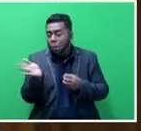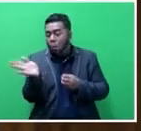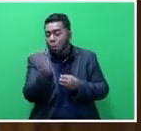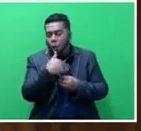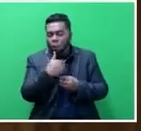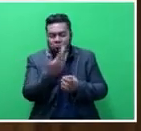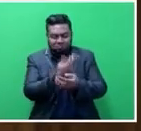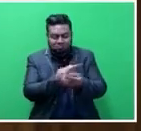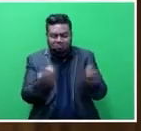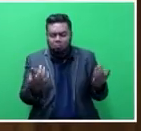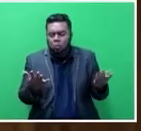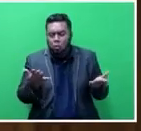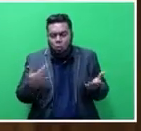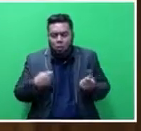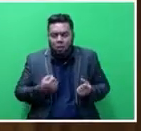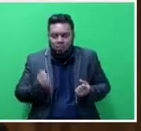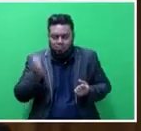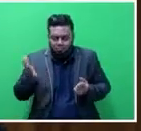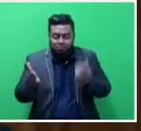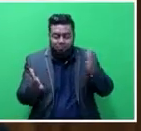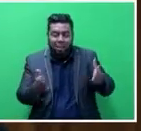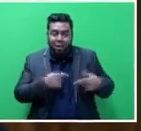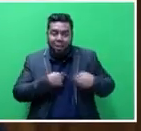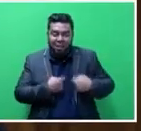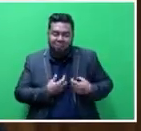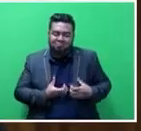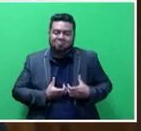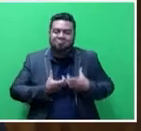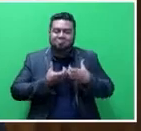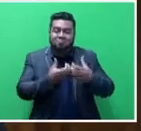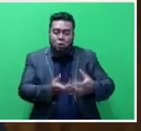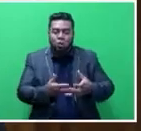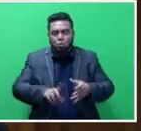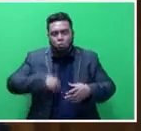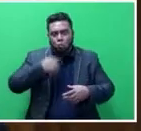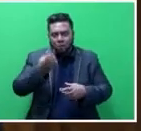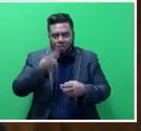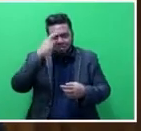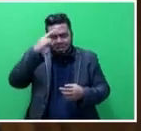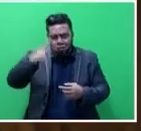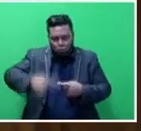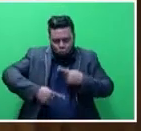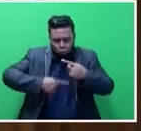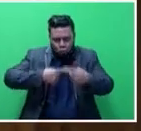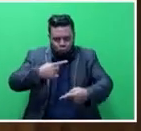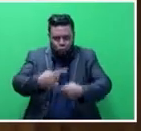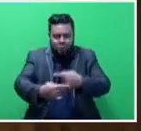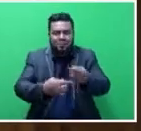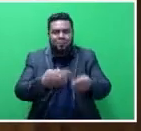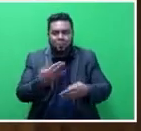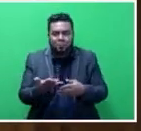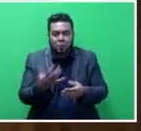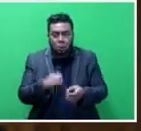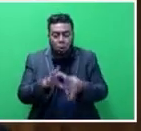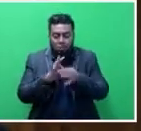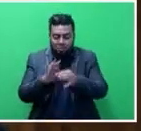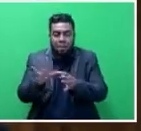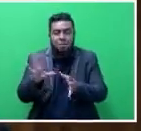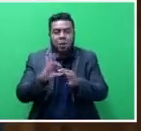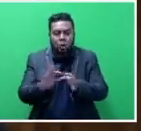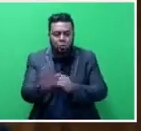of you gave your hands and your hearts to keep this nation going. All the credit should belong to